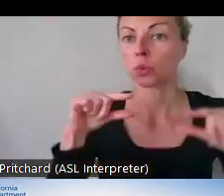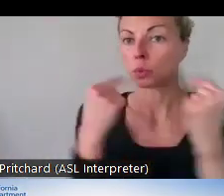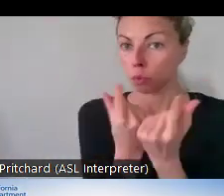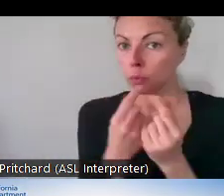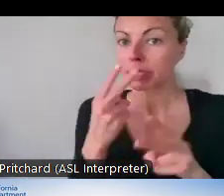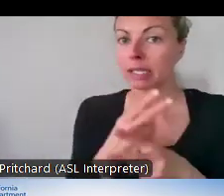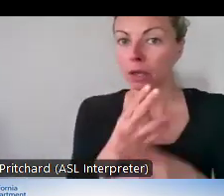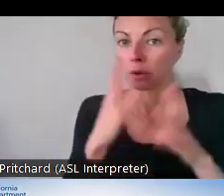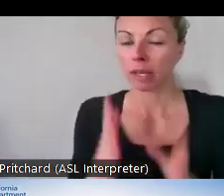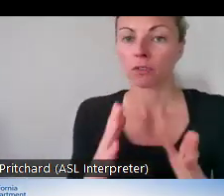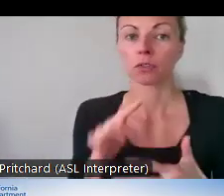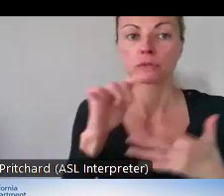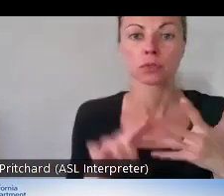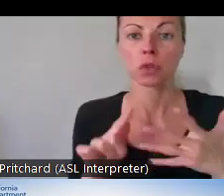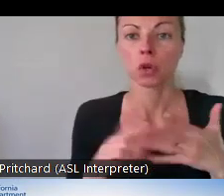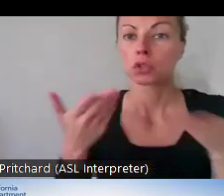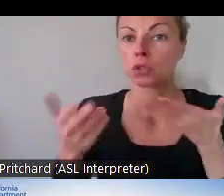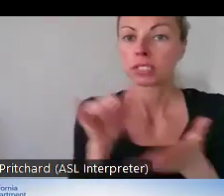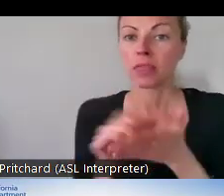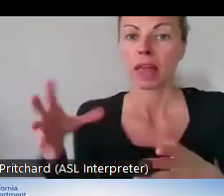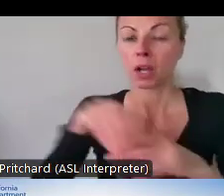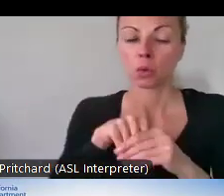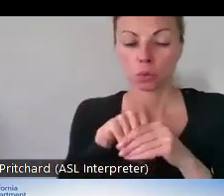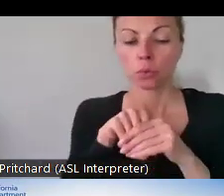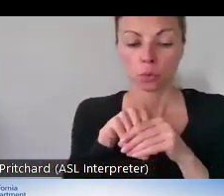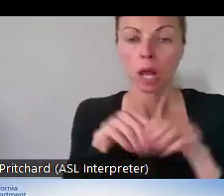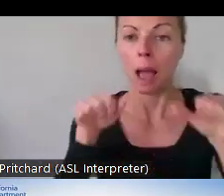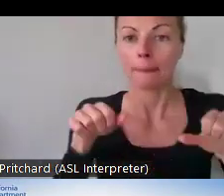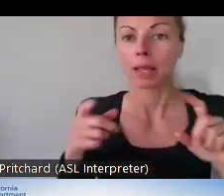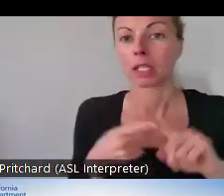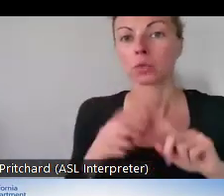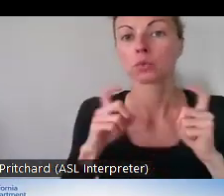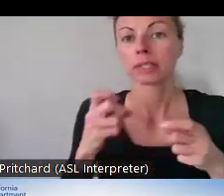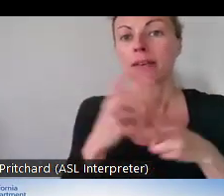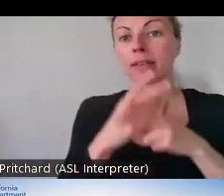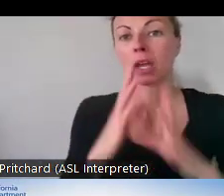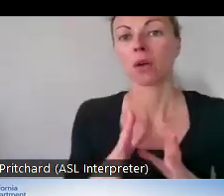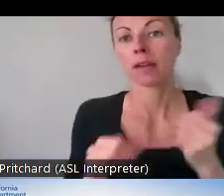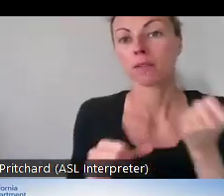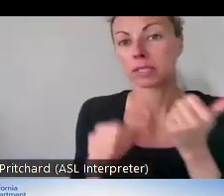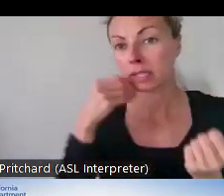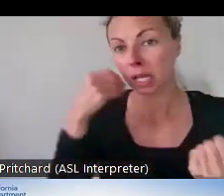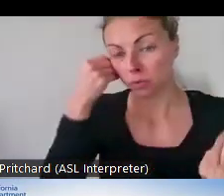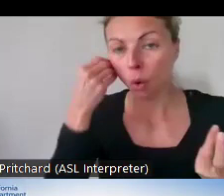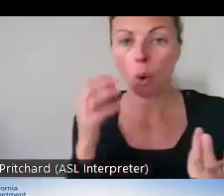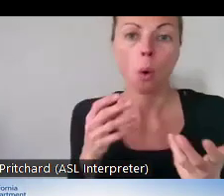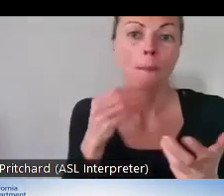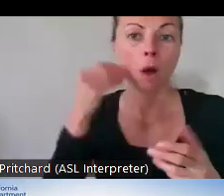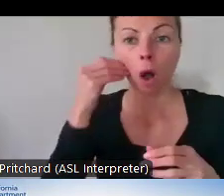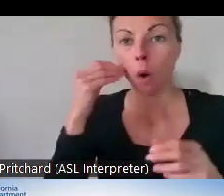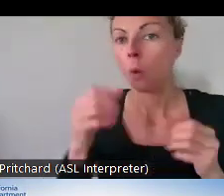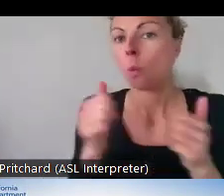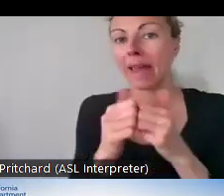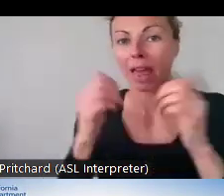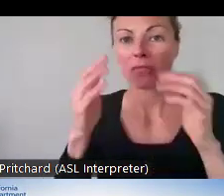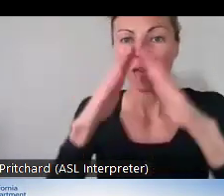caregivers, services that include the ability to get caregiver assistance at home with homework, housework,